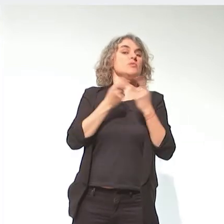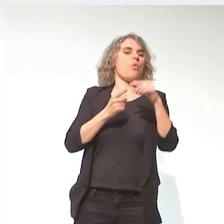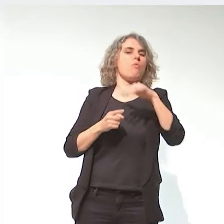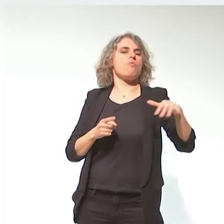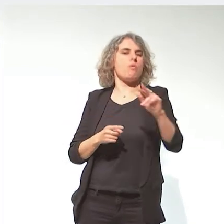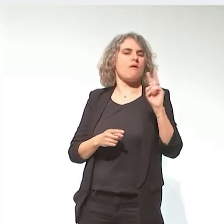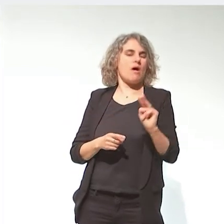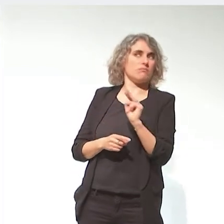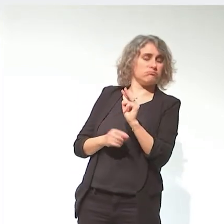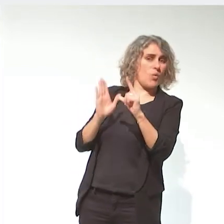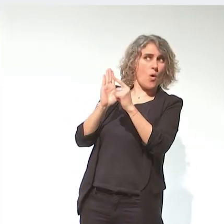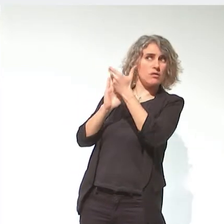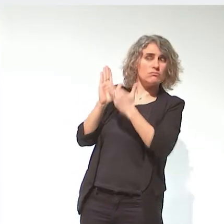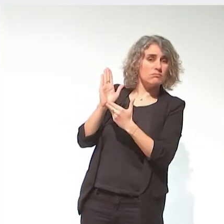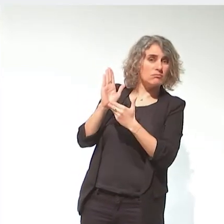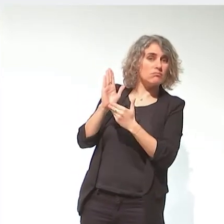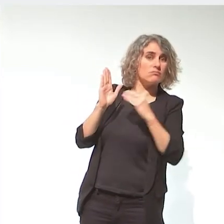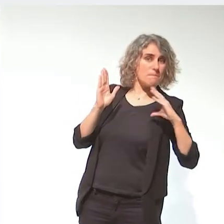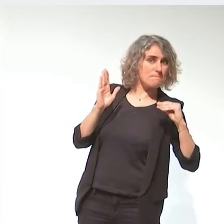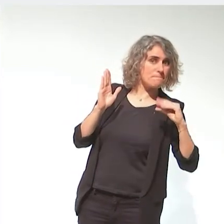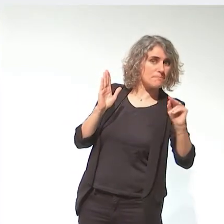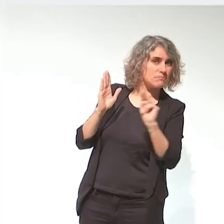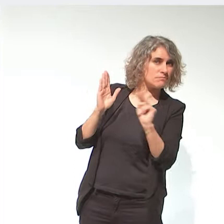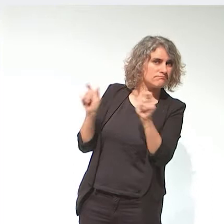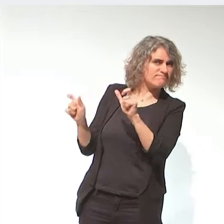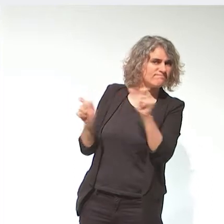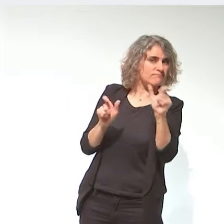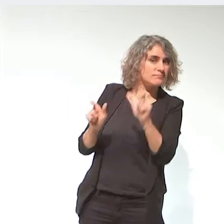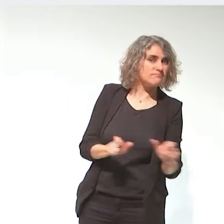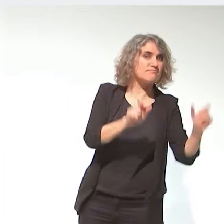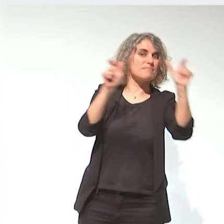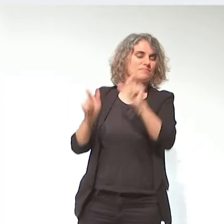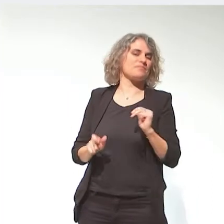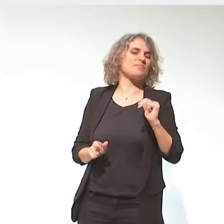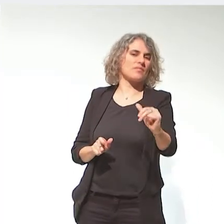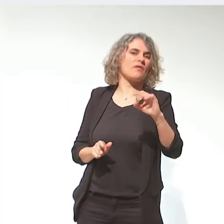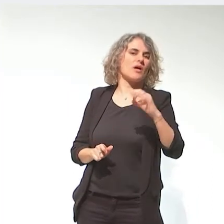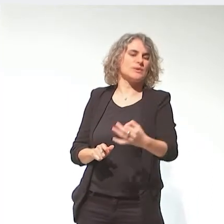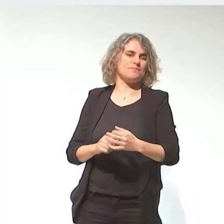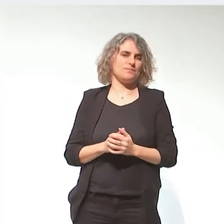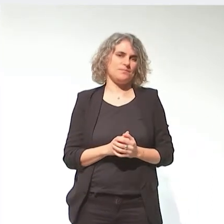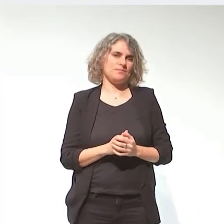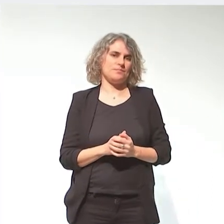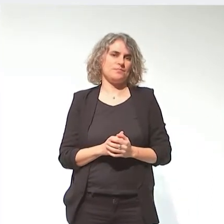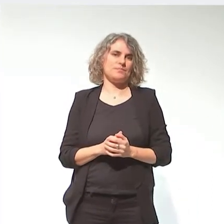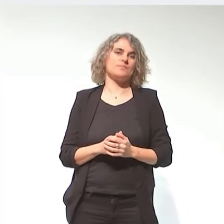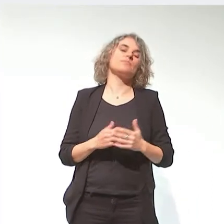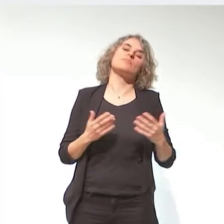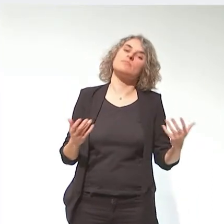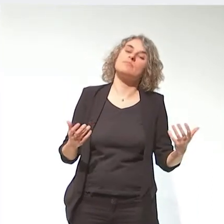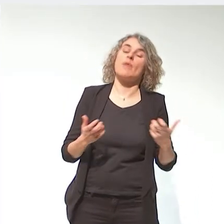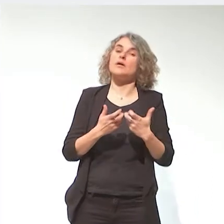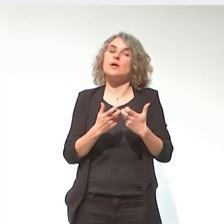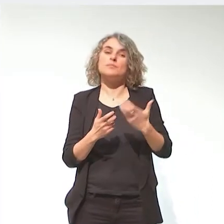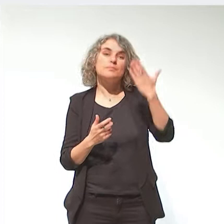implementation of all EU rules on accessibility and identify gaps where further action is needed in